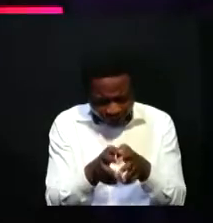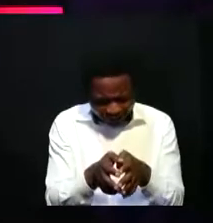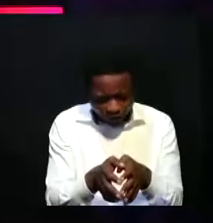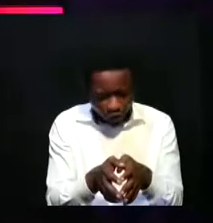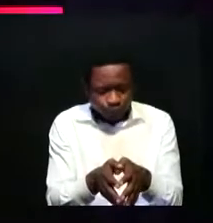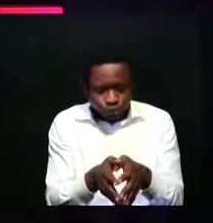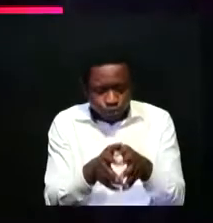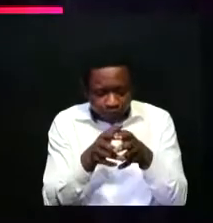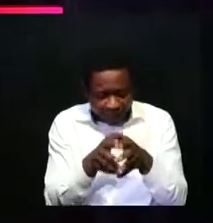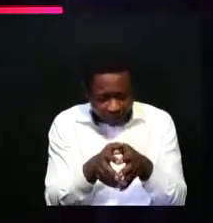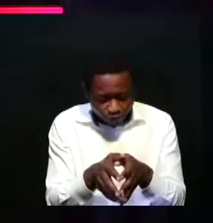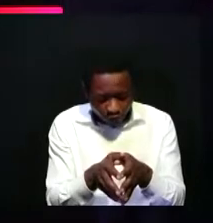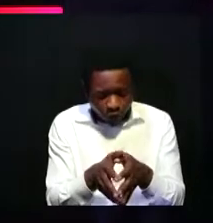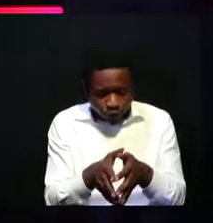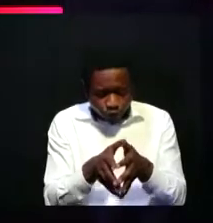make a